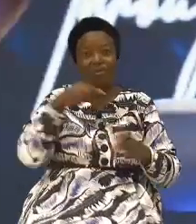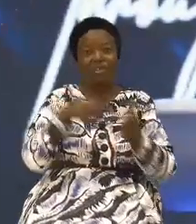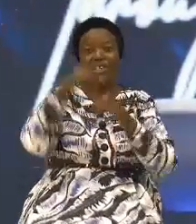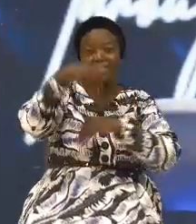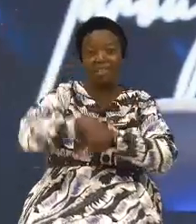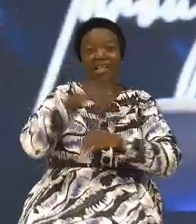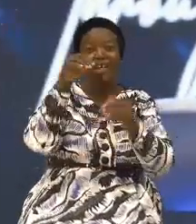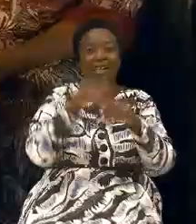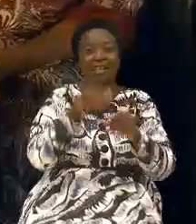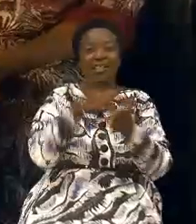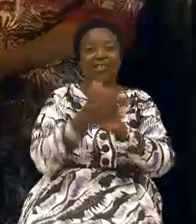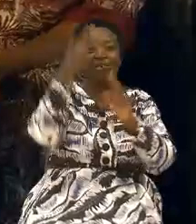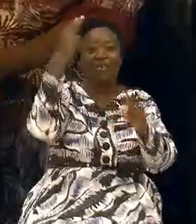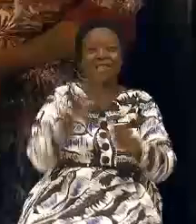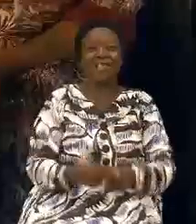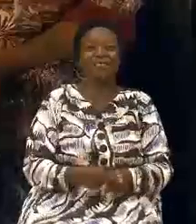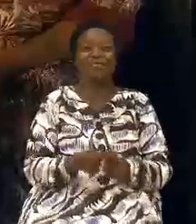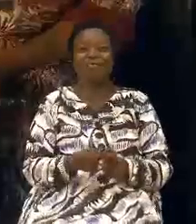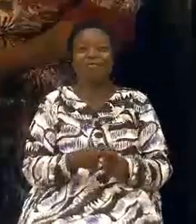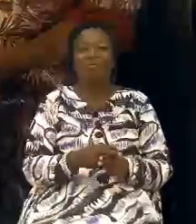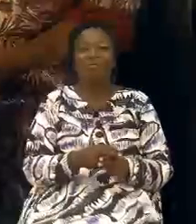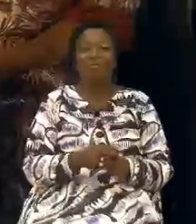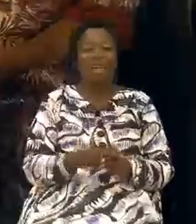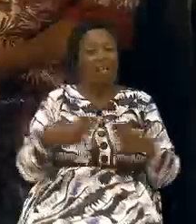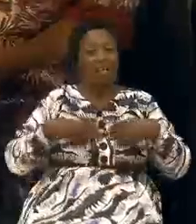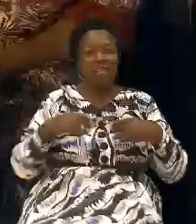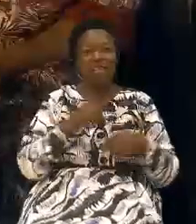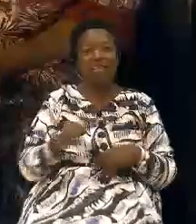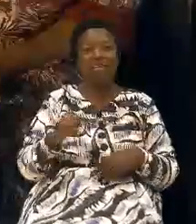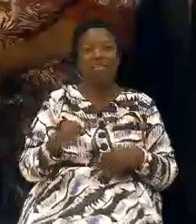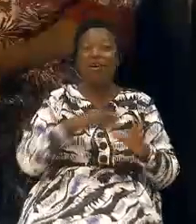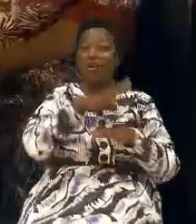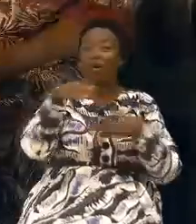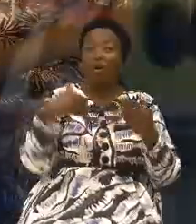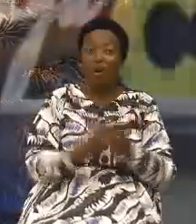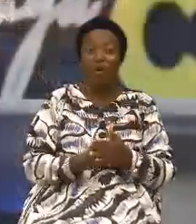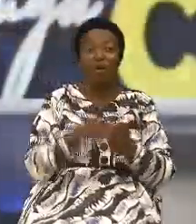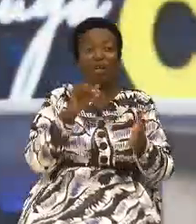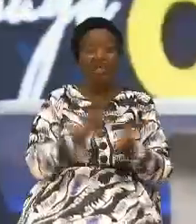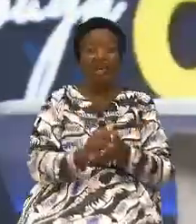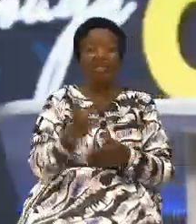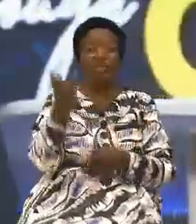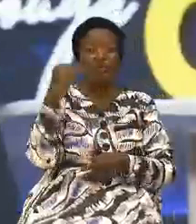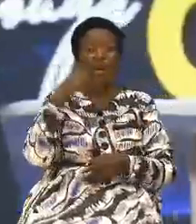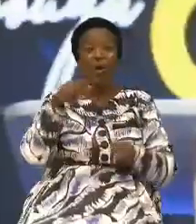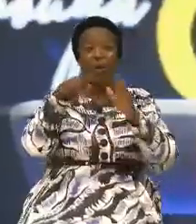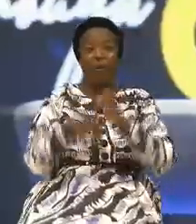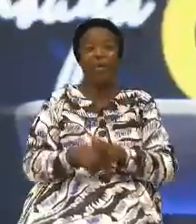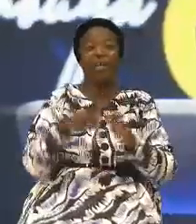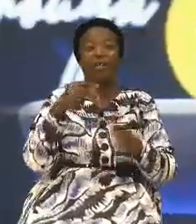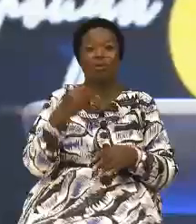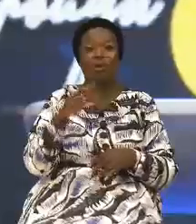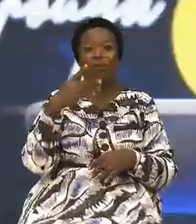in Jesus' name. Healing all that were oppressed of